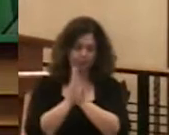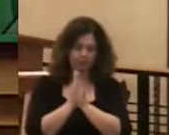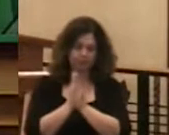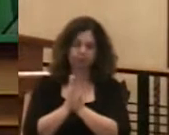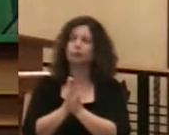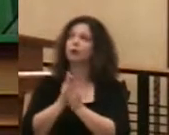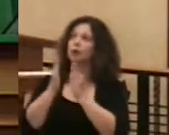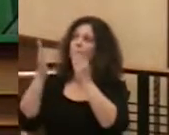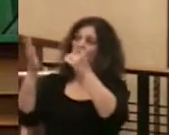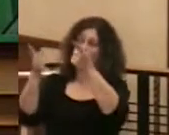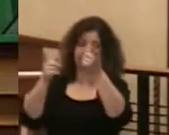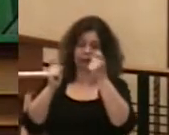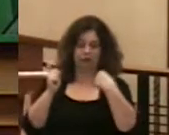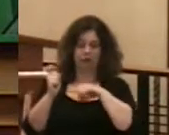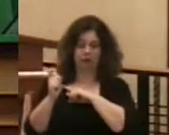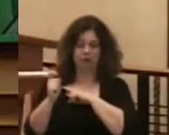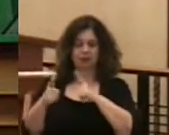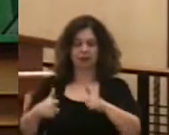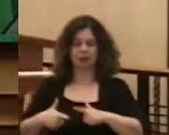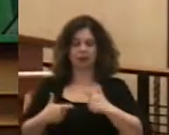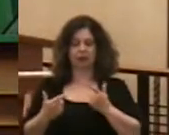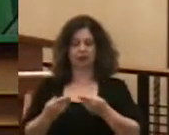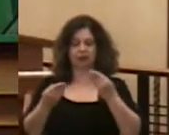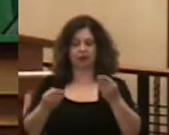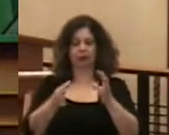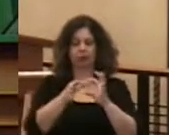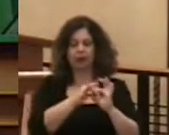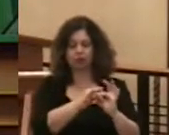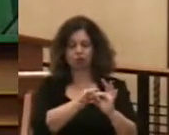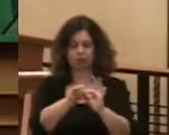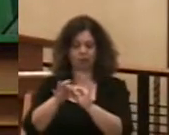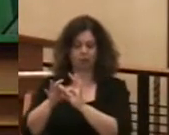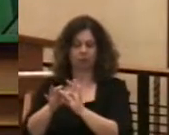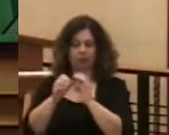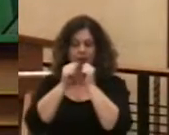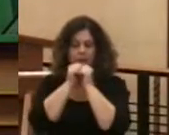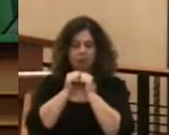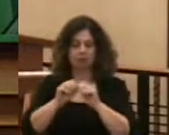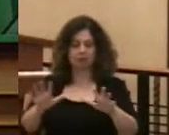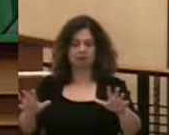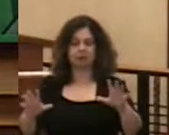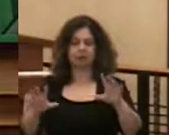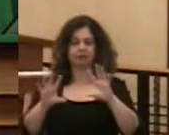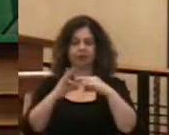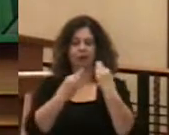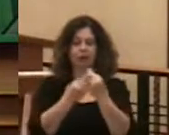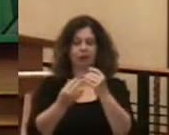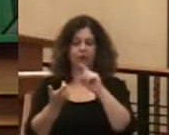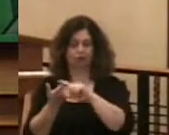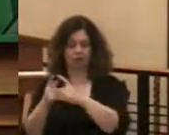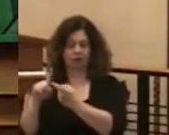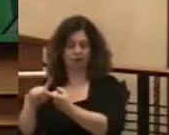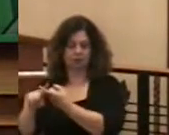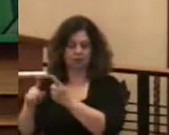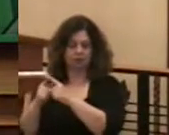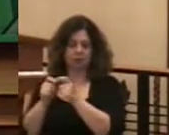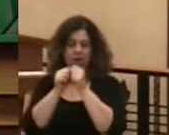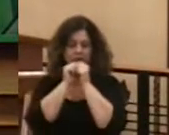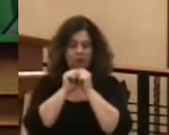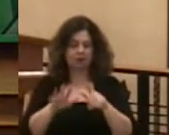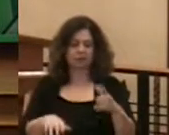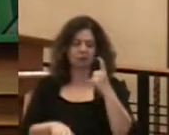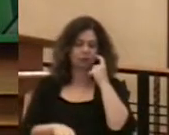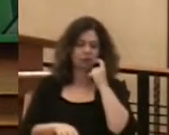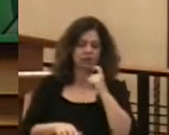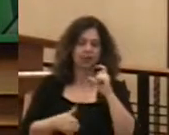you gift us with life-giving relationships and the blessings of family and friends. Bless the newly